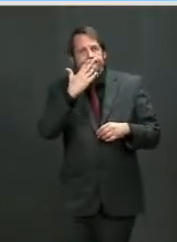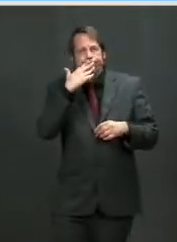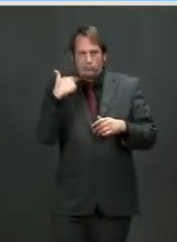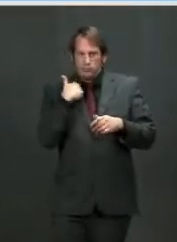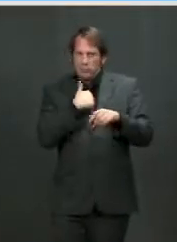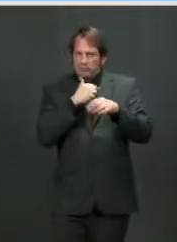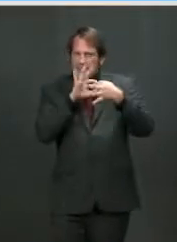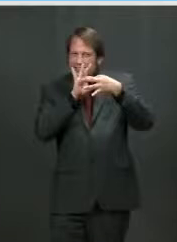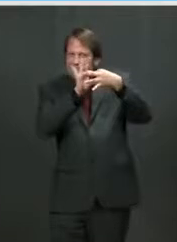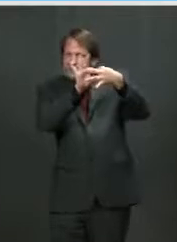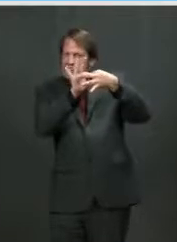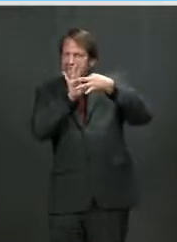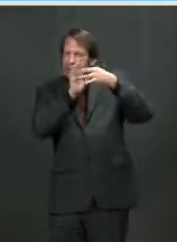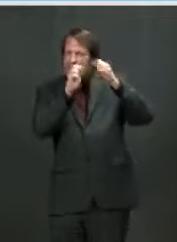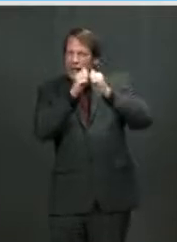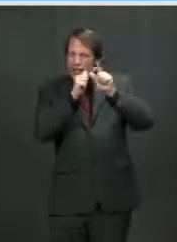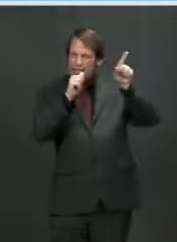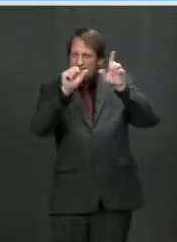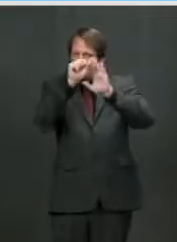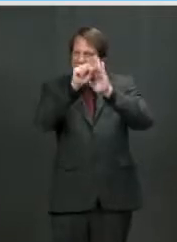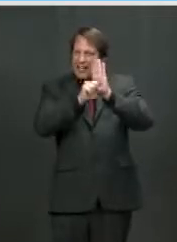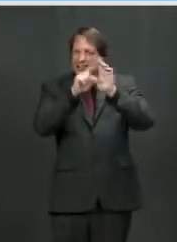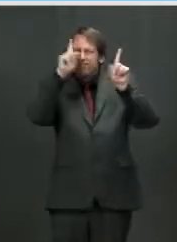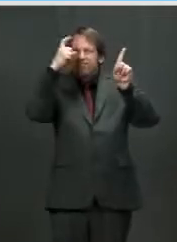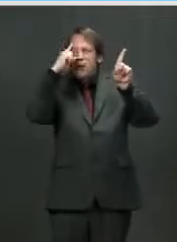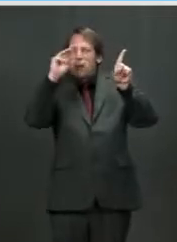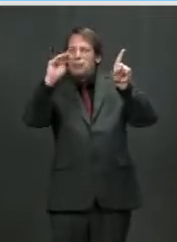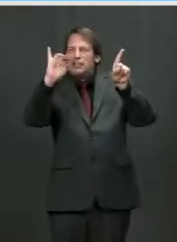state health officials there. We have